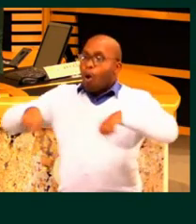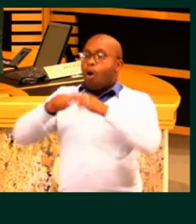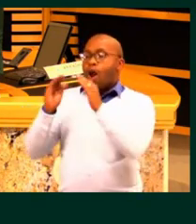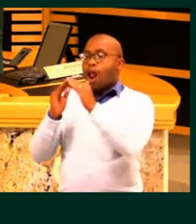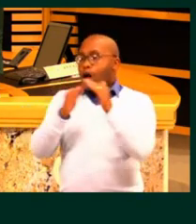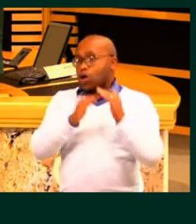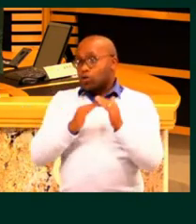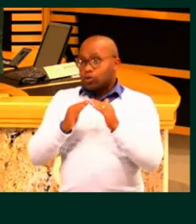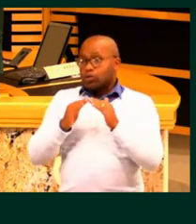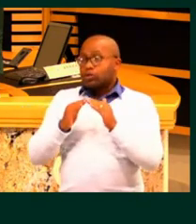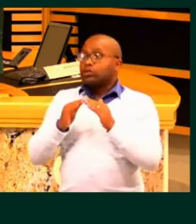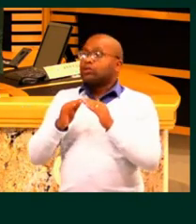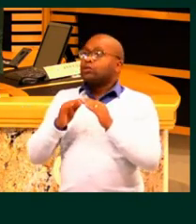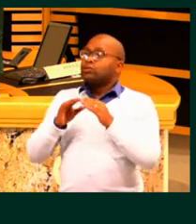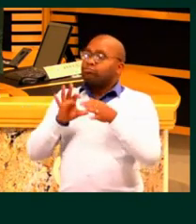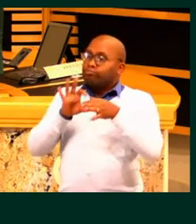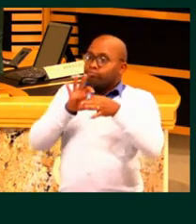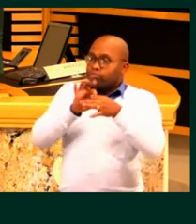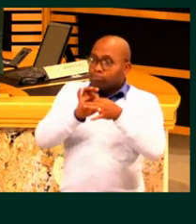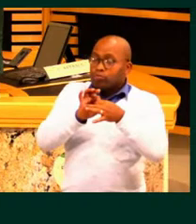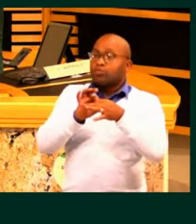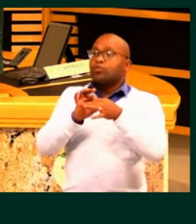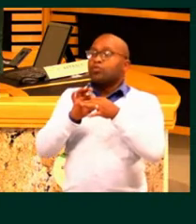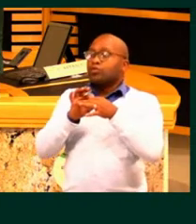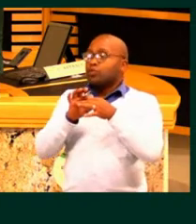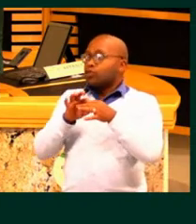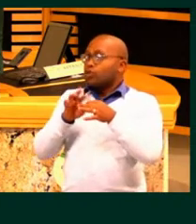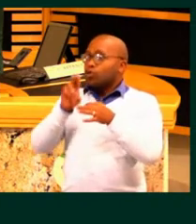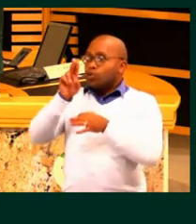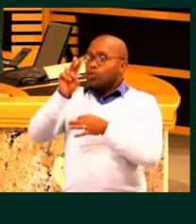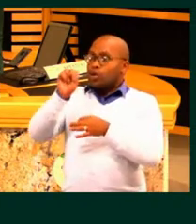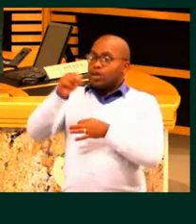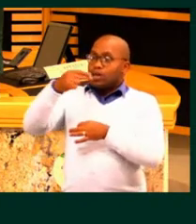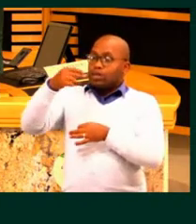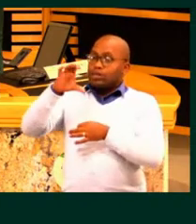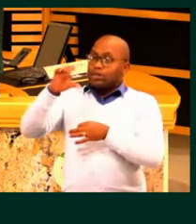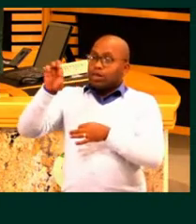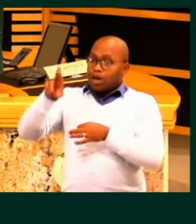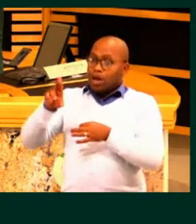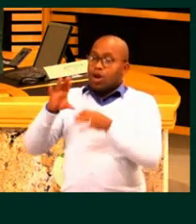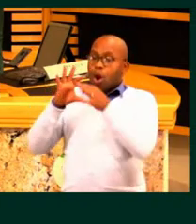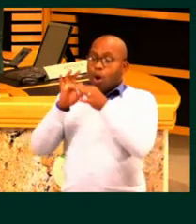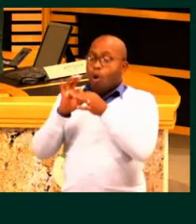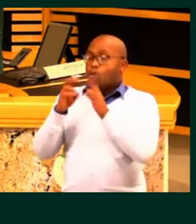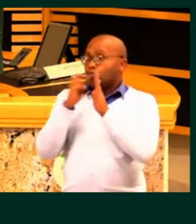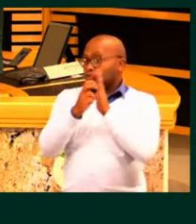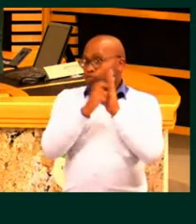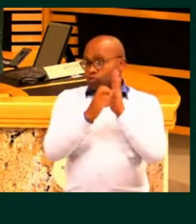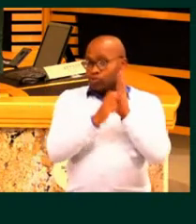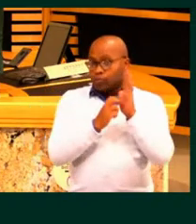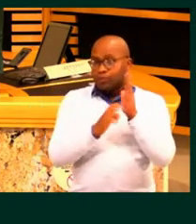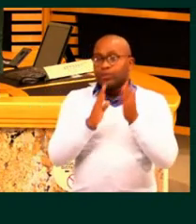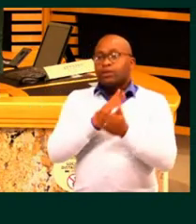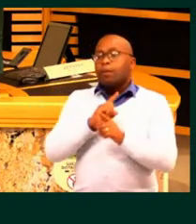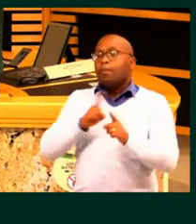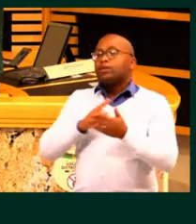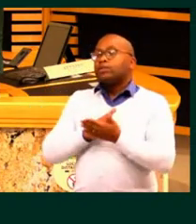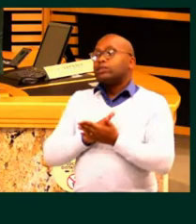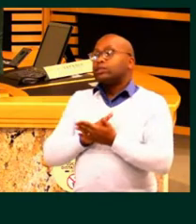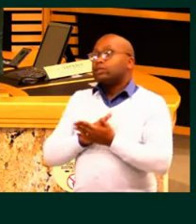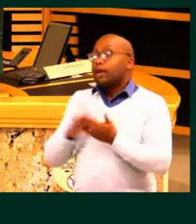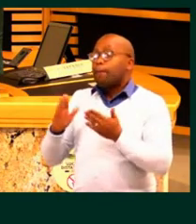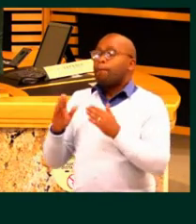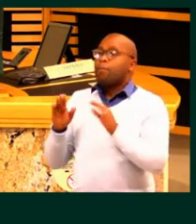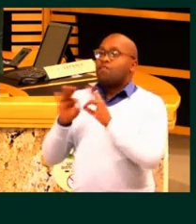human settlement norms and quality standards donors after assessing the conditions of the families chose to provide for bigger